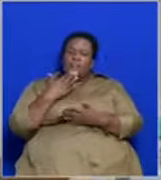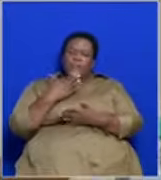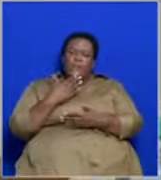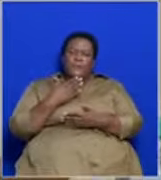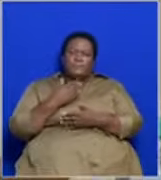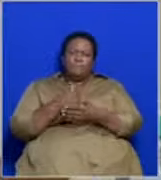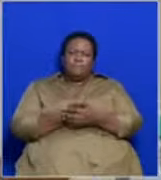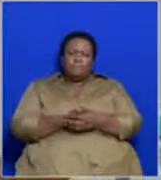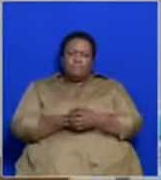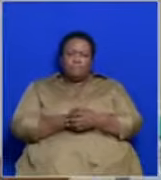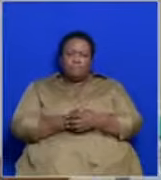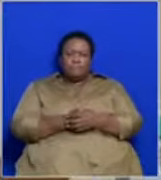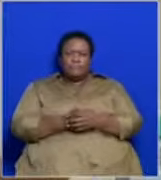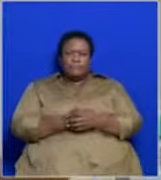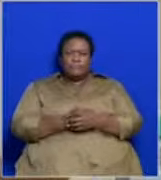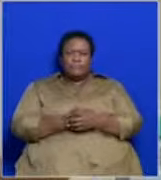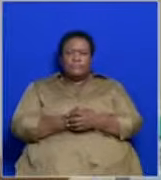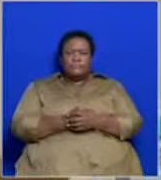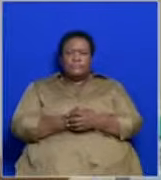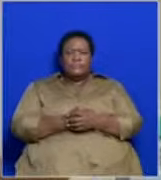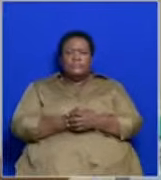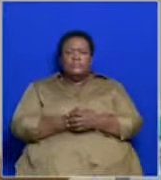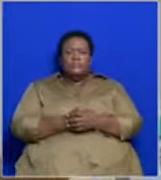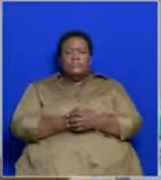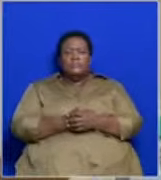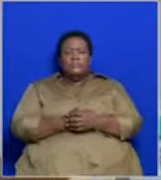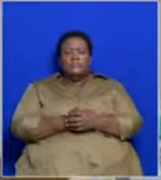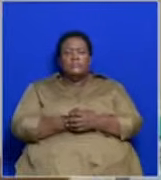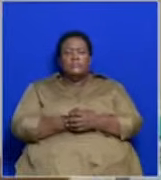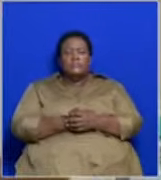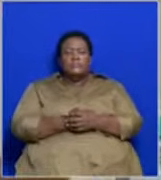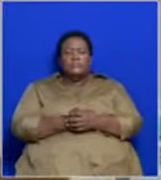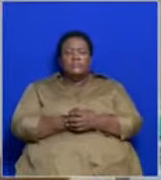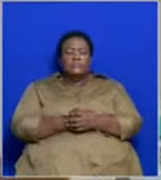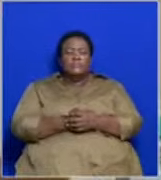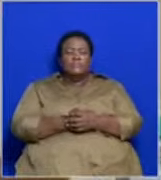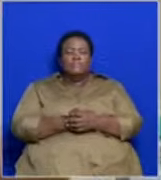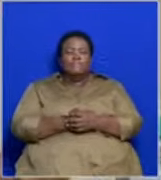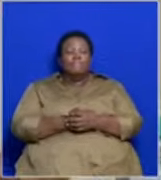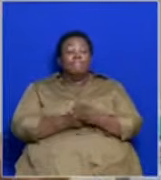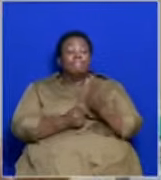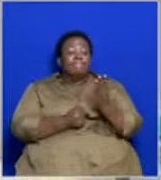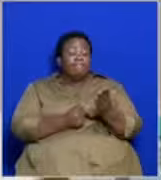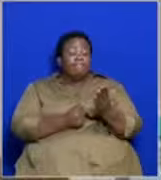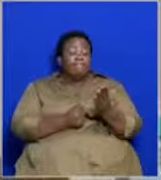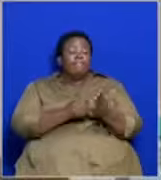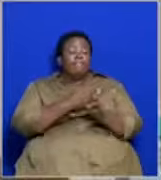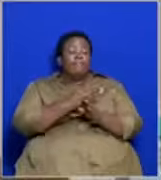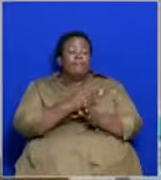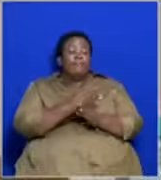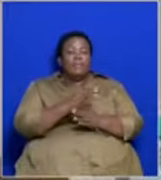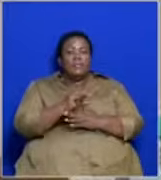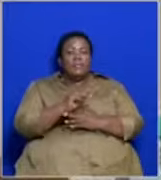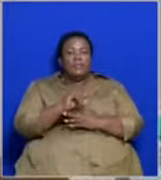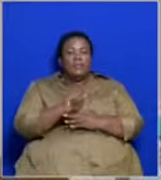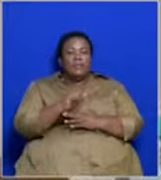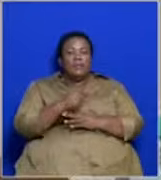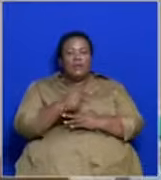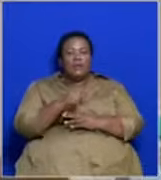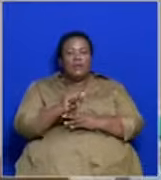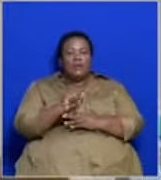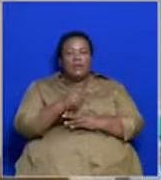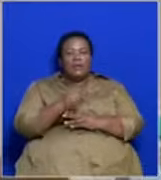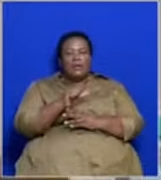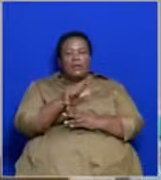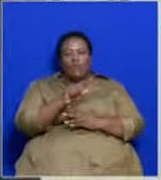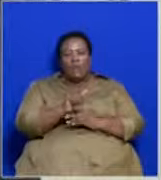Mr. Magagula, I had referred you to your statement at page 8, and we're moving on to